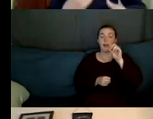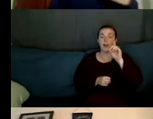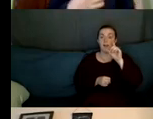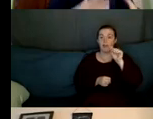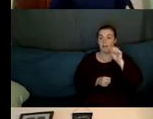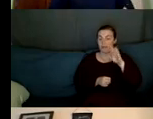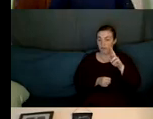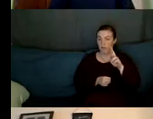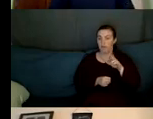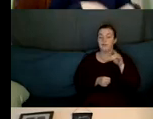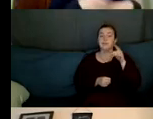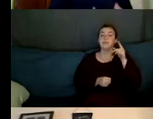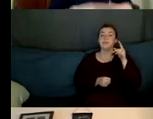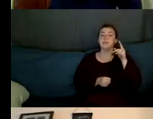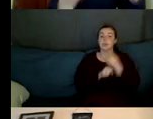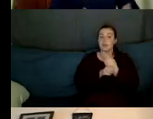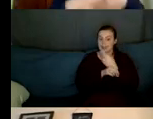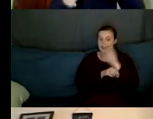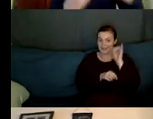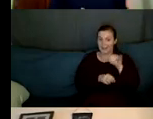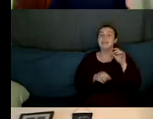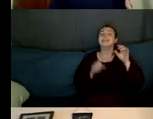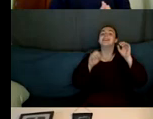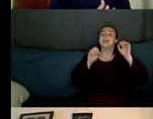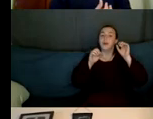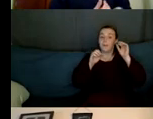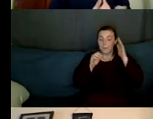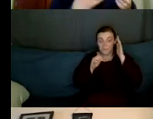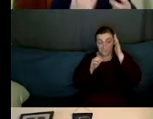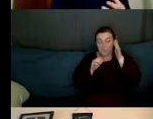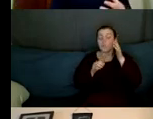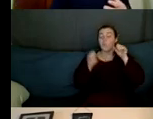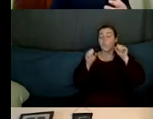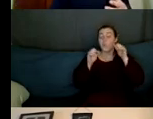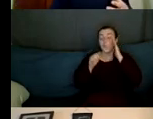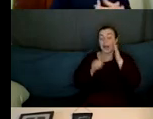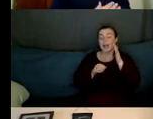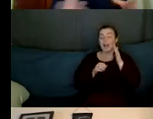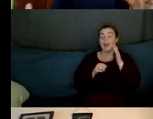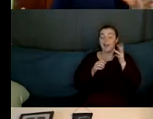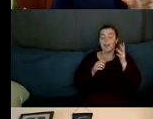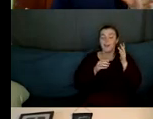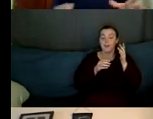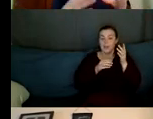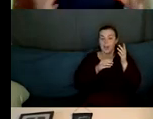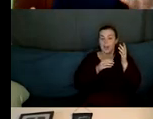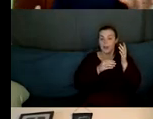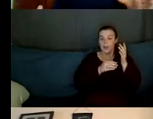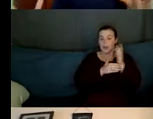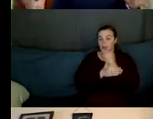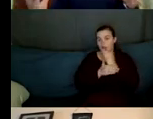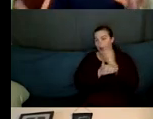And eventually that will be our kind of shareable calendar that's really easy for people to see. You can give information as a spreadsheet,